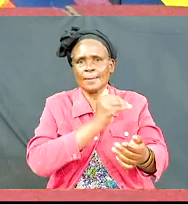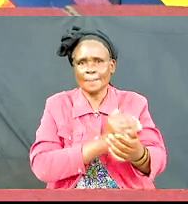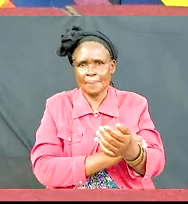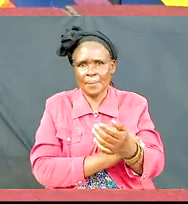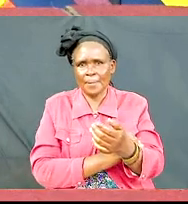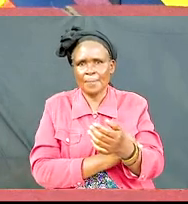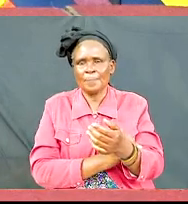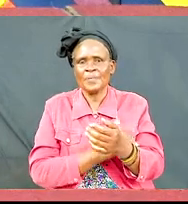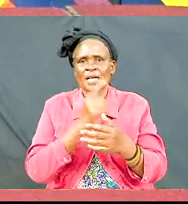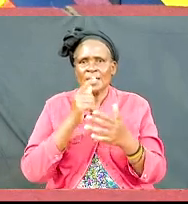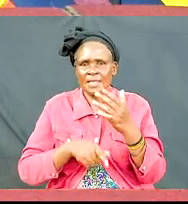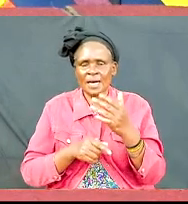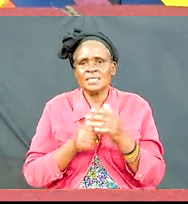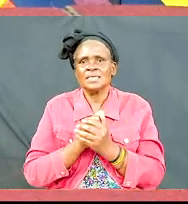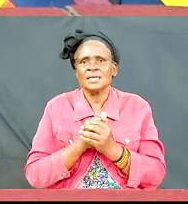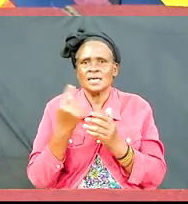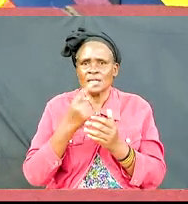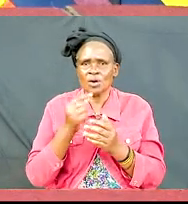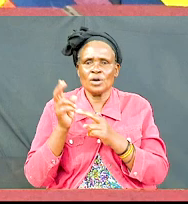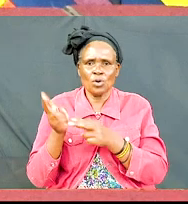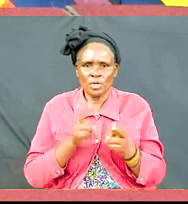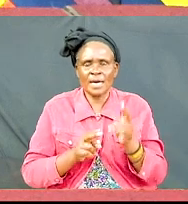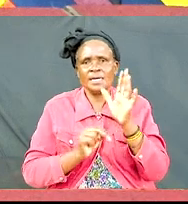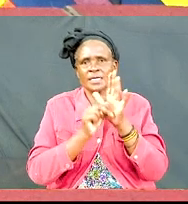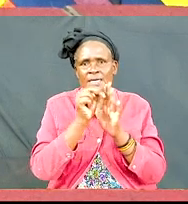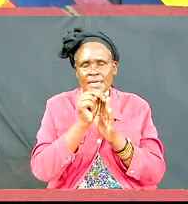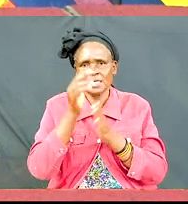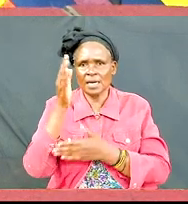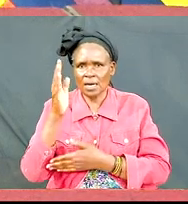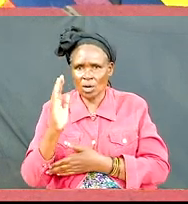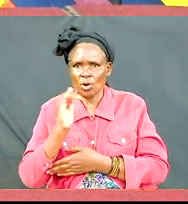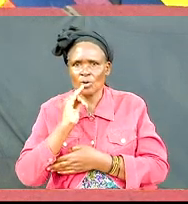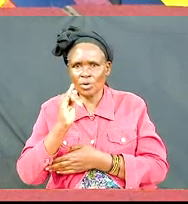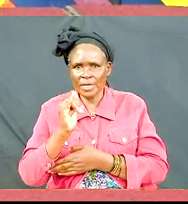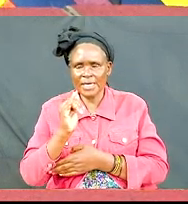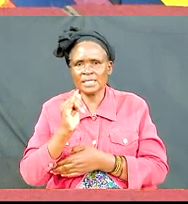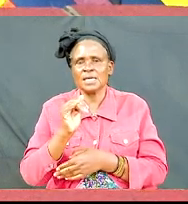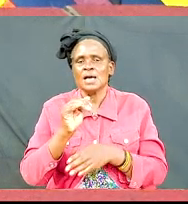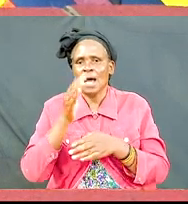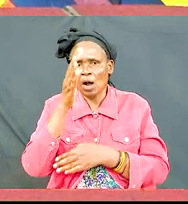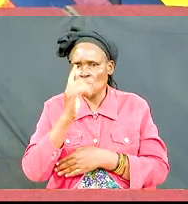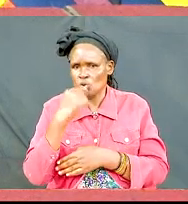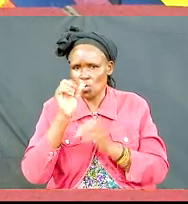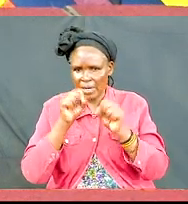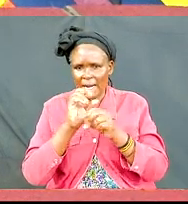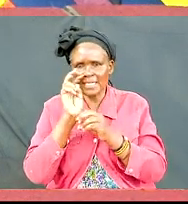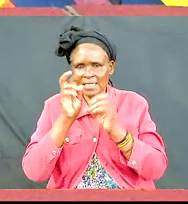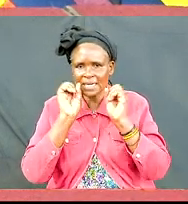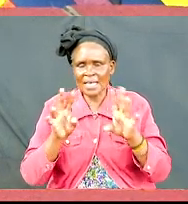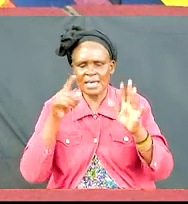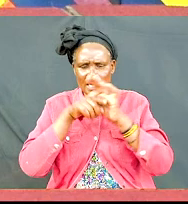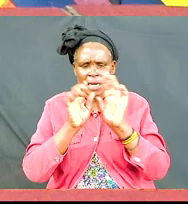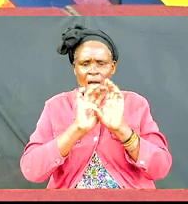can defy the ordinary nature. God is omnipotent. In a world full of